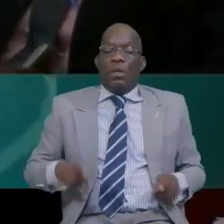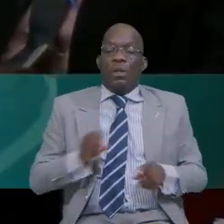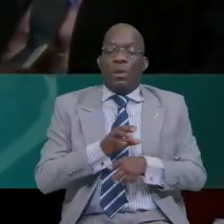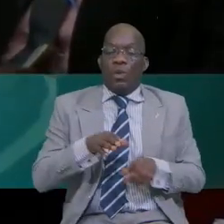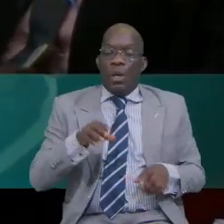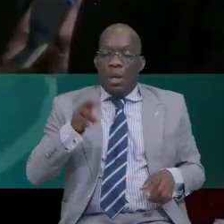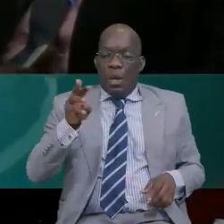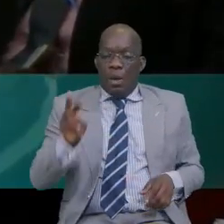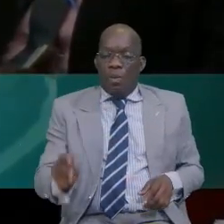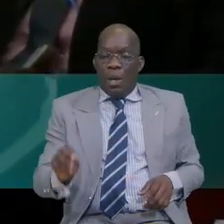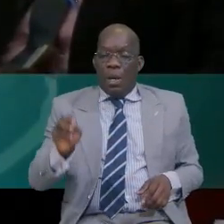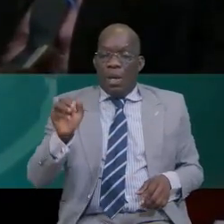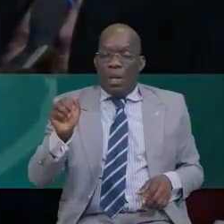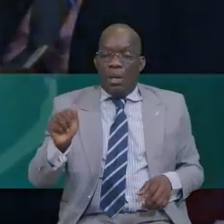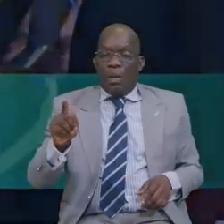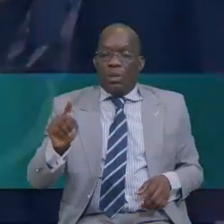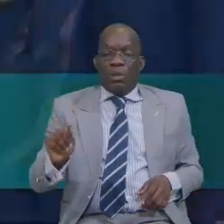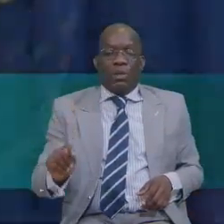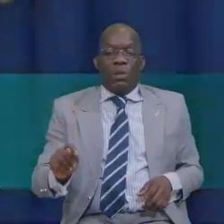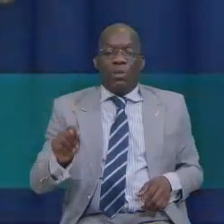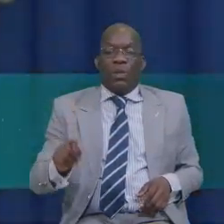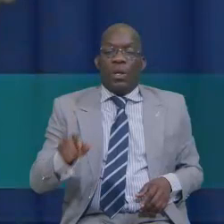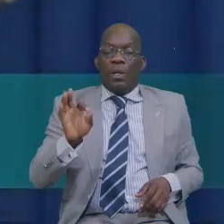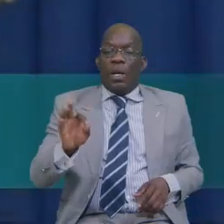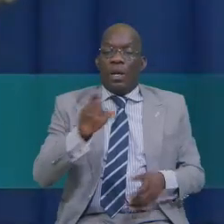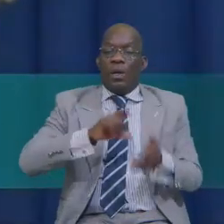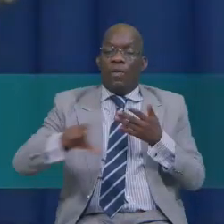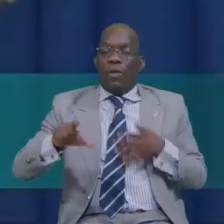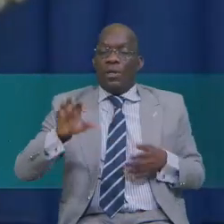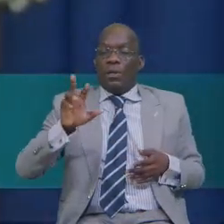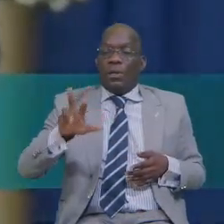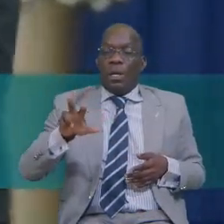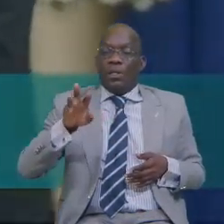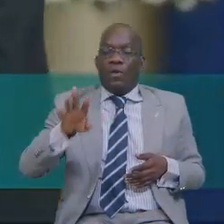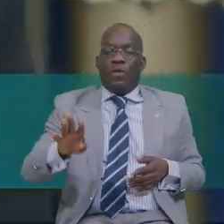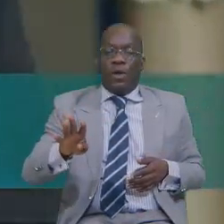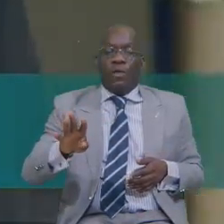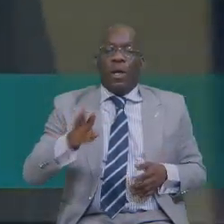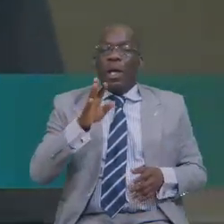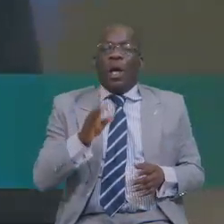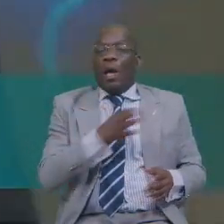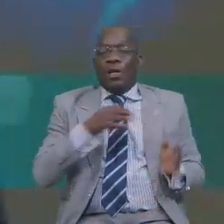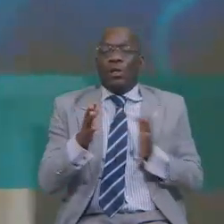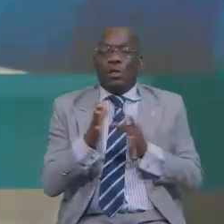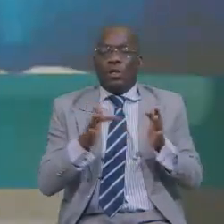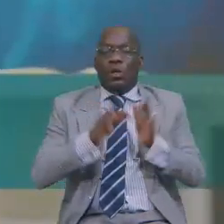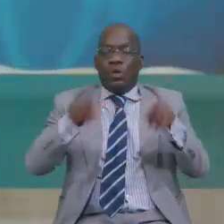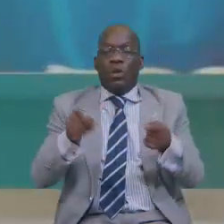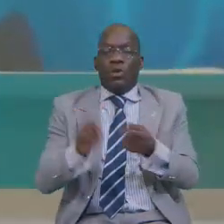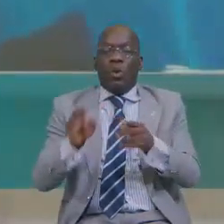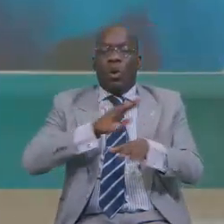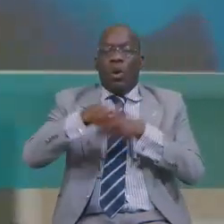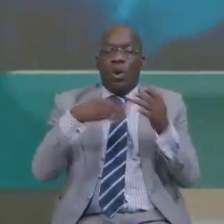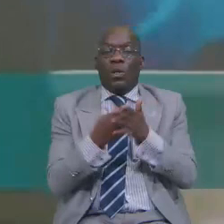went about all the cities and villages. If Jesus came back here today, he will